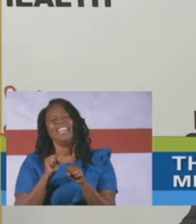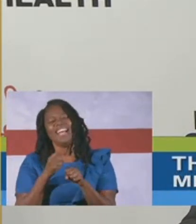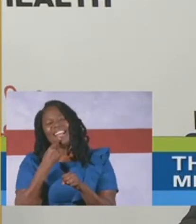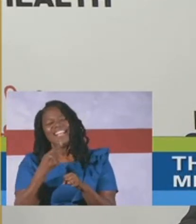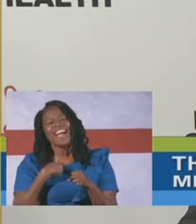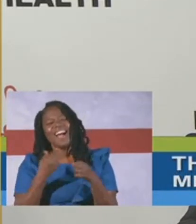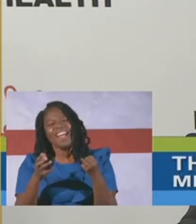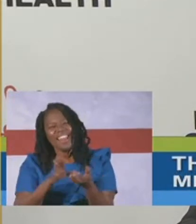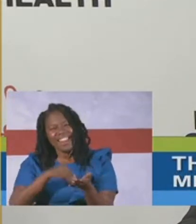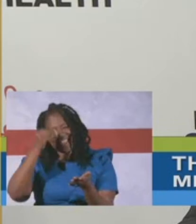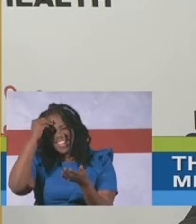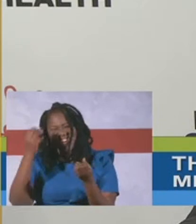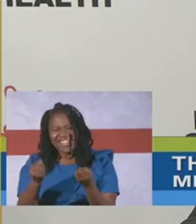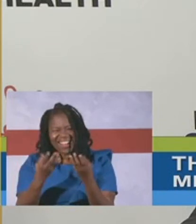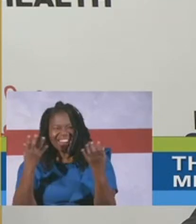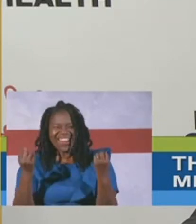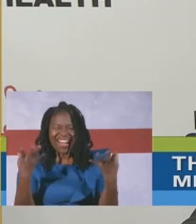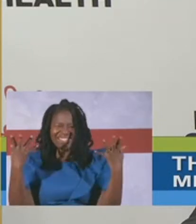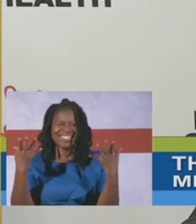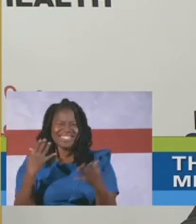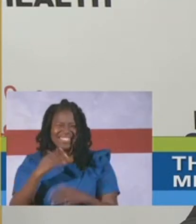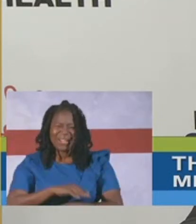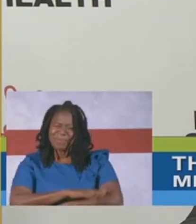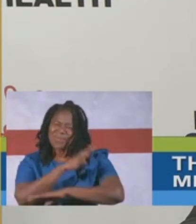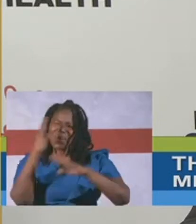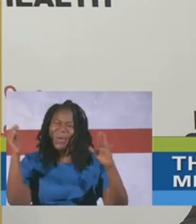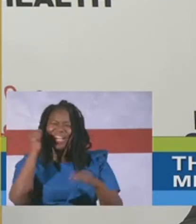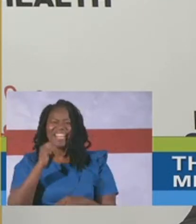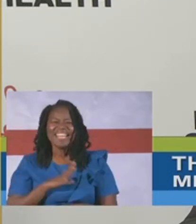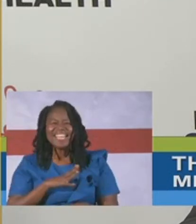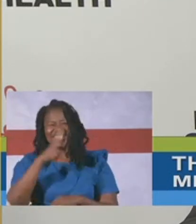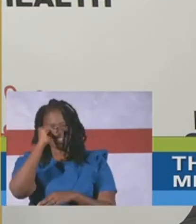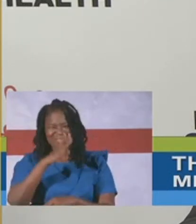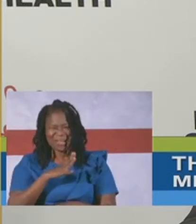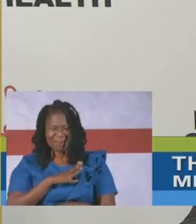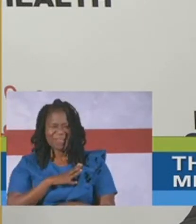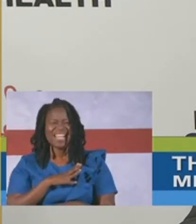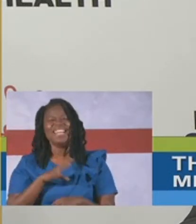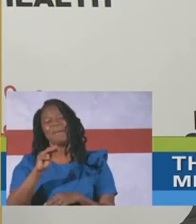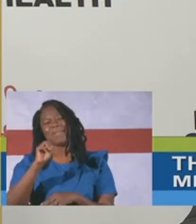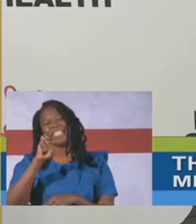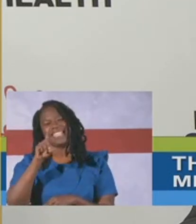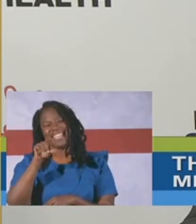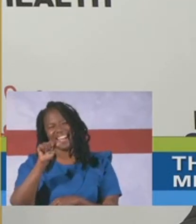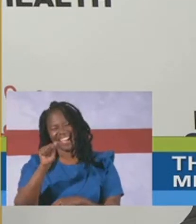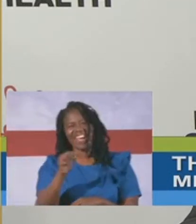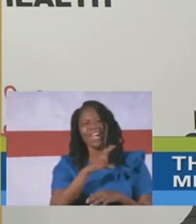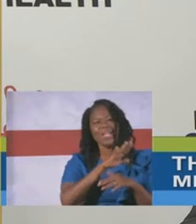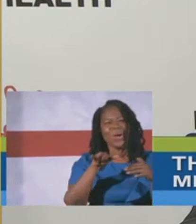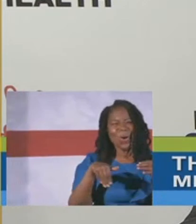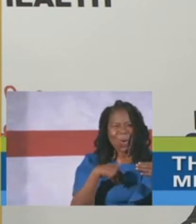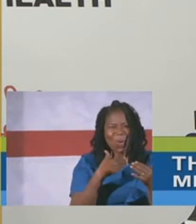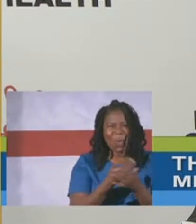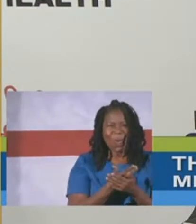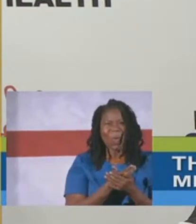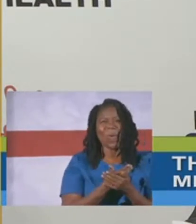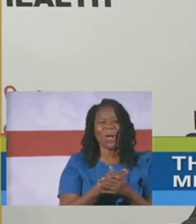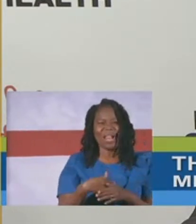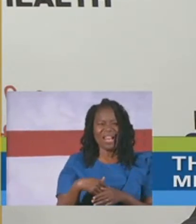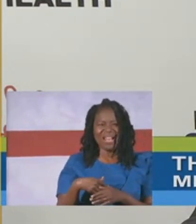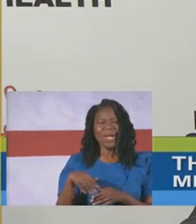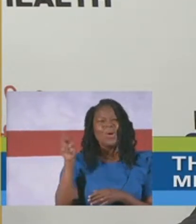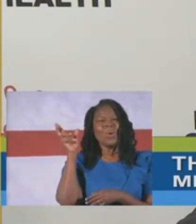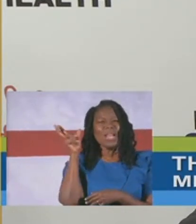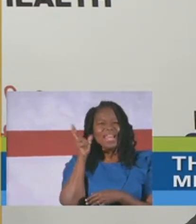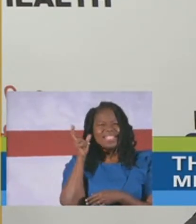again. Good morning to ladies and gentlemen of the media and all persons listening and viewing wherever you are. I'll just